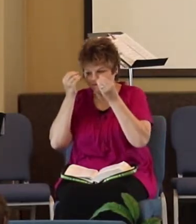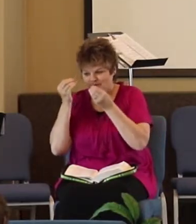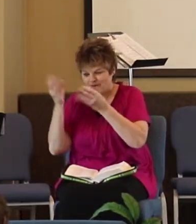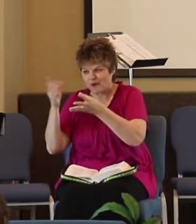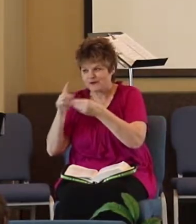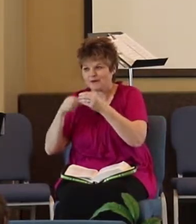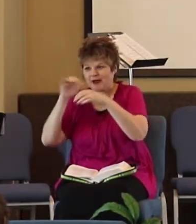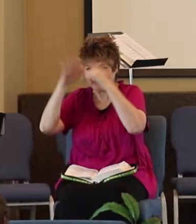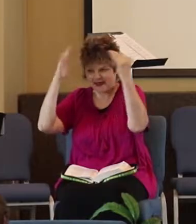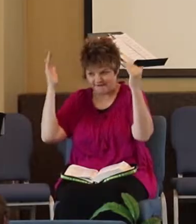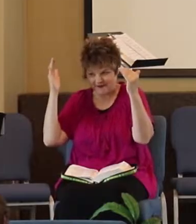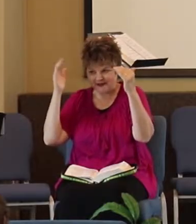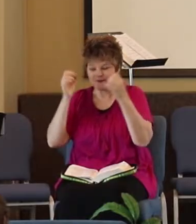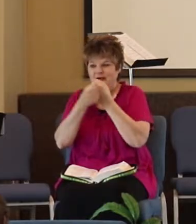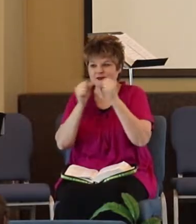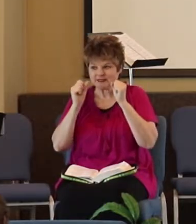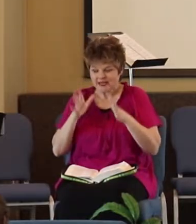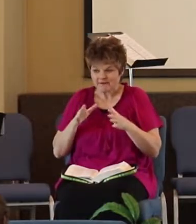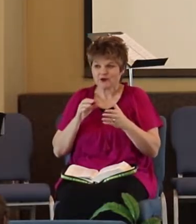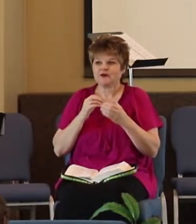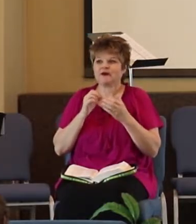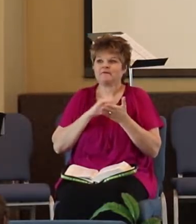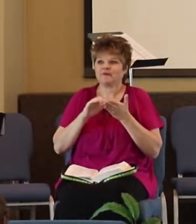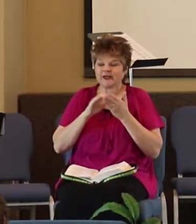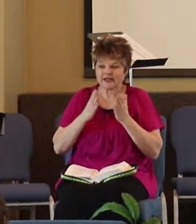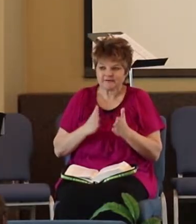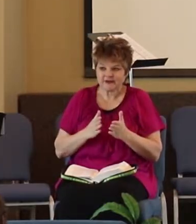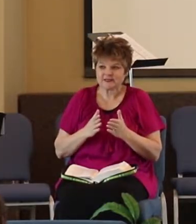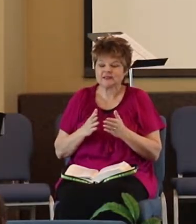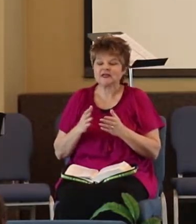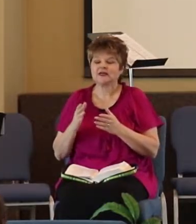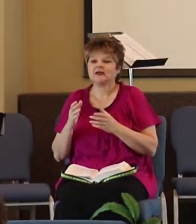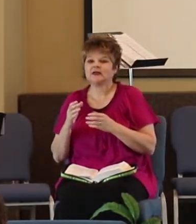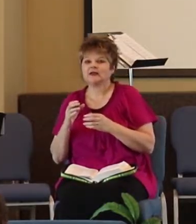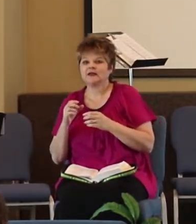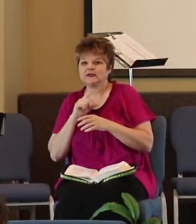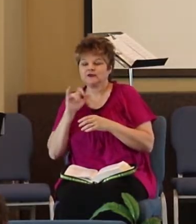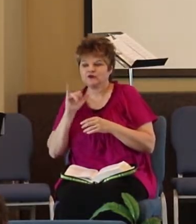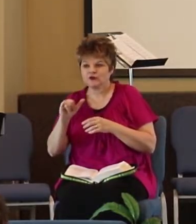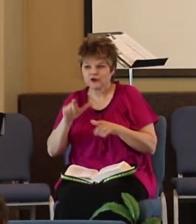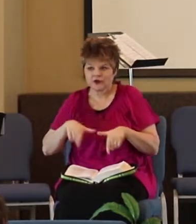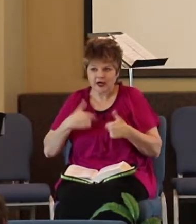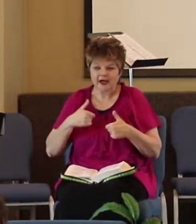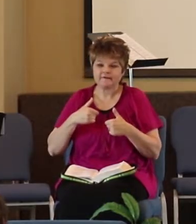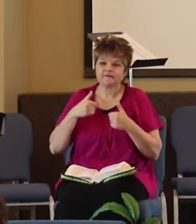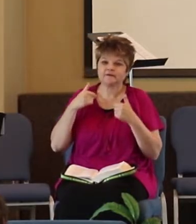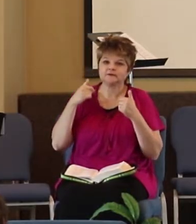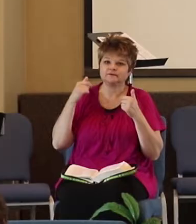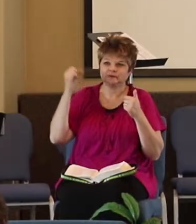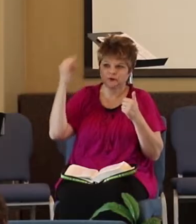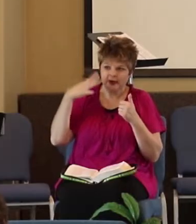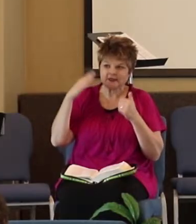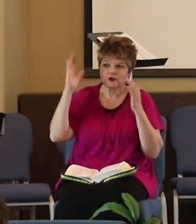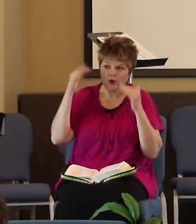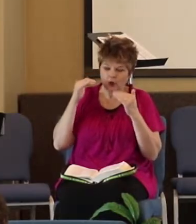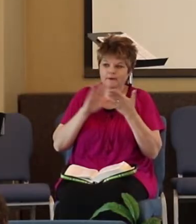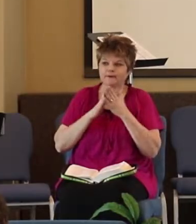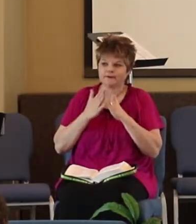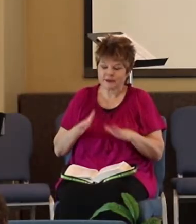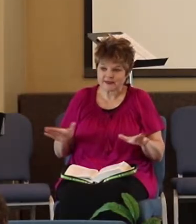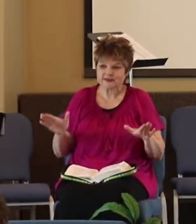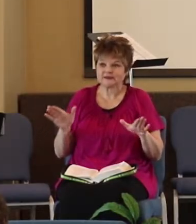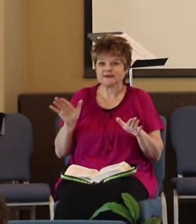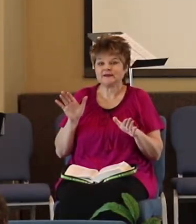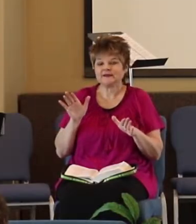about a Savior and to tell them about forgiveness and eternal life and grace, hope, and peace. And